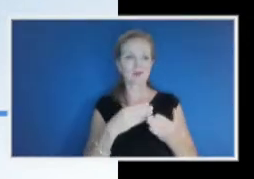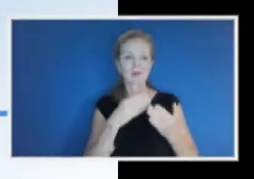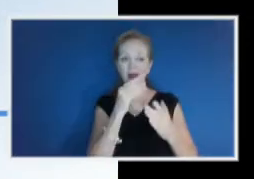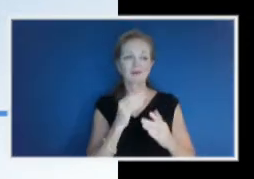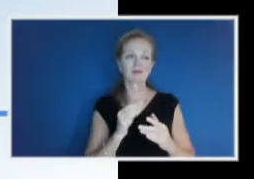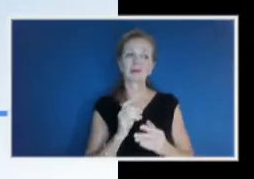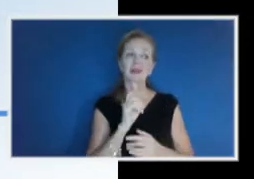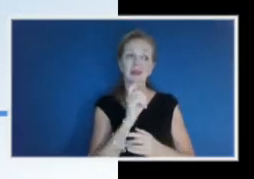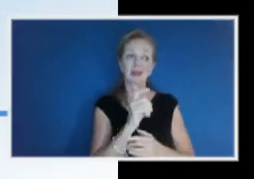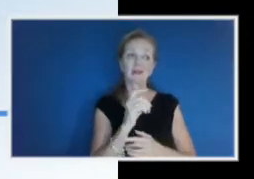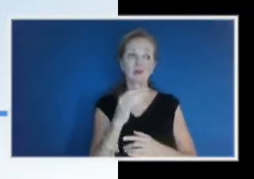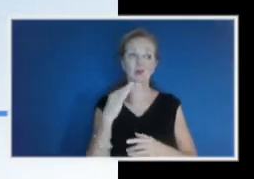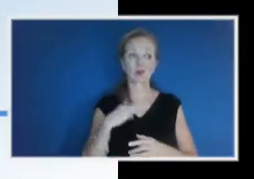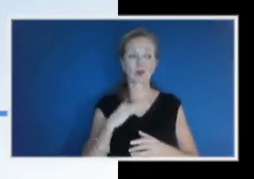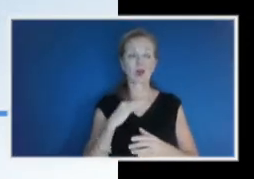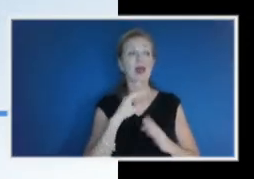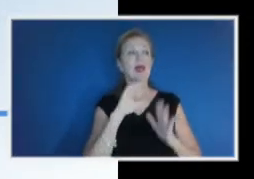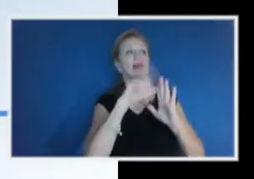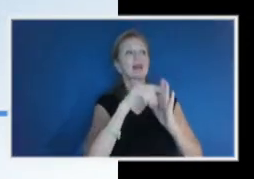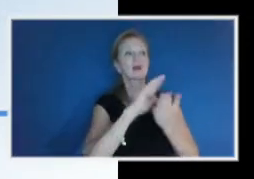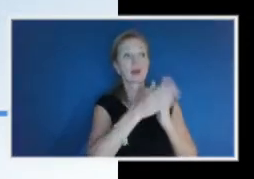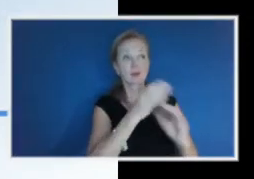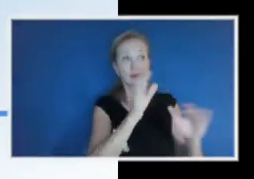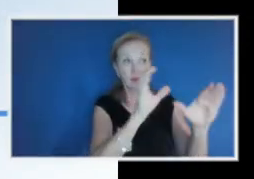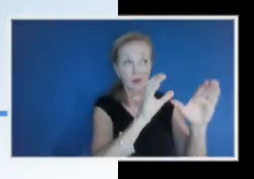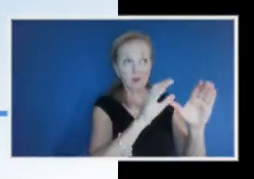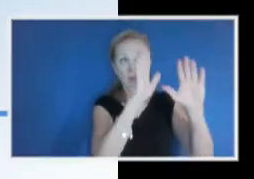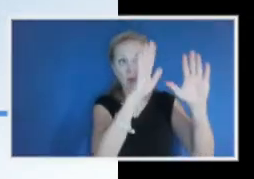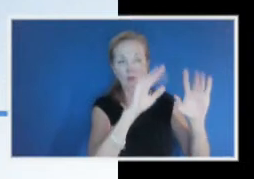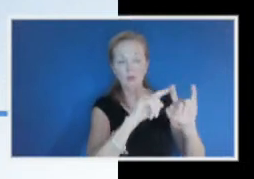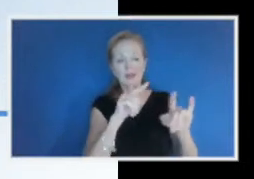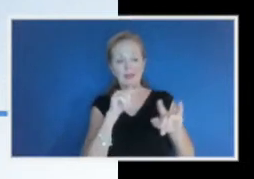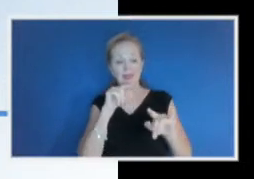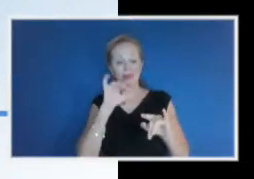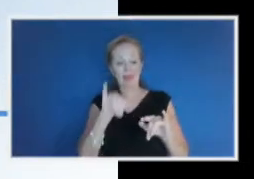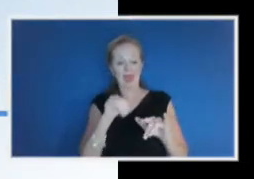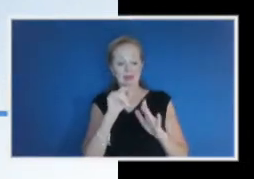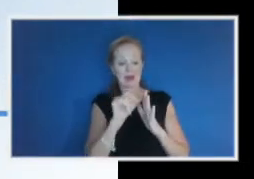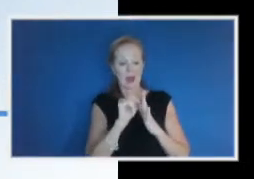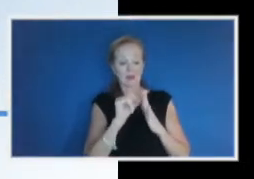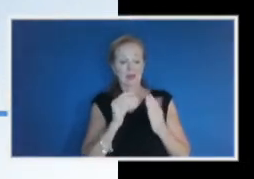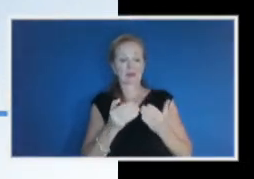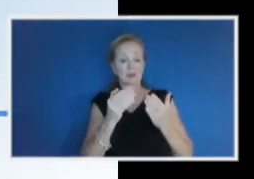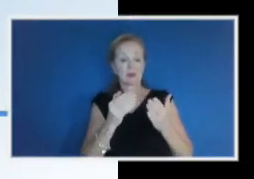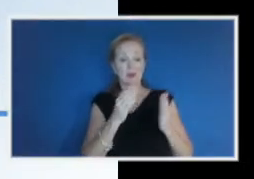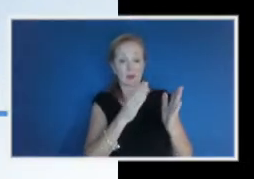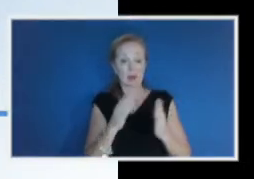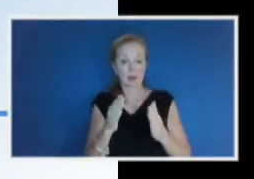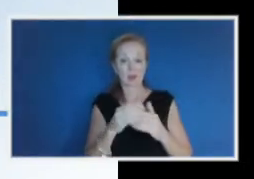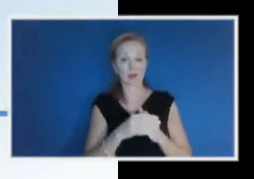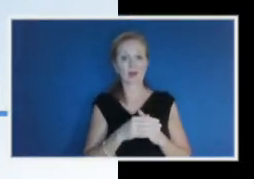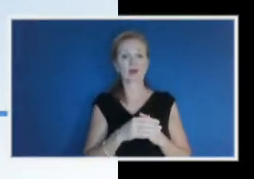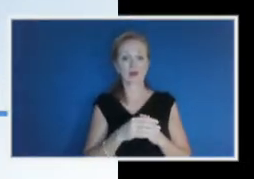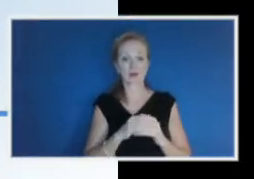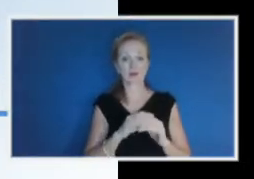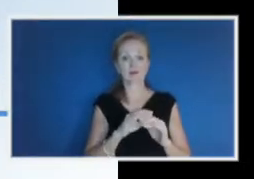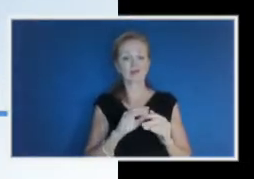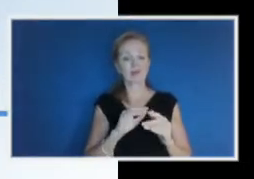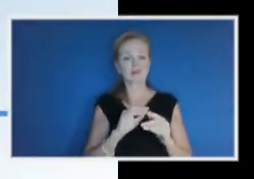they may get certified later, that's all great, but at the time people are submitting their plans, we think you need to tighten that up a